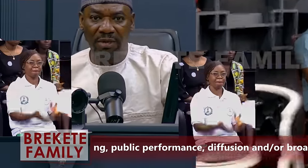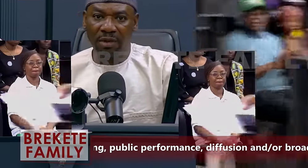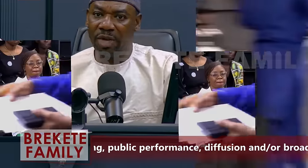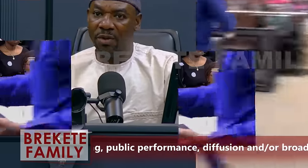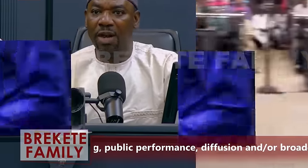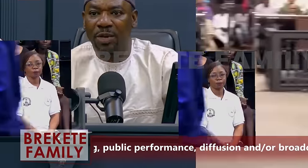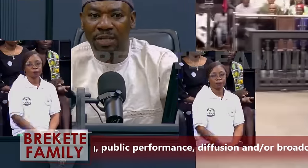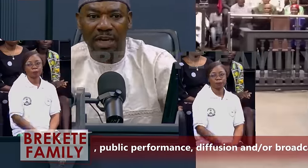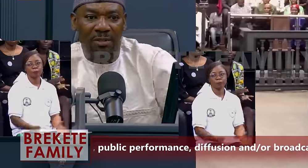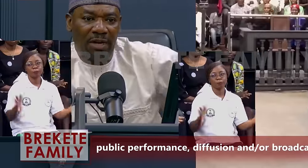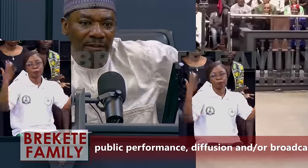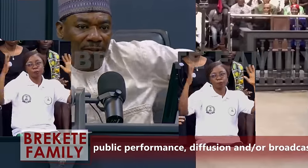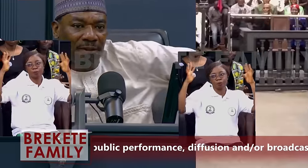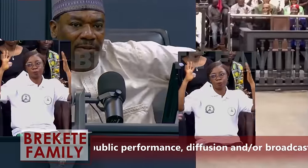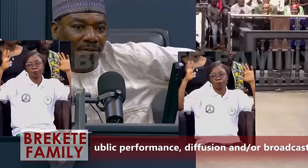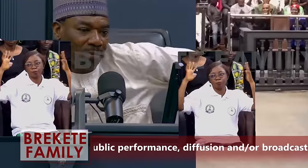Una no go appreciate Amba.